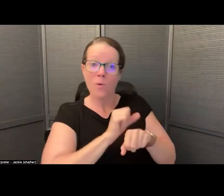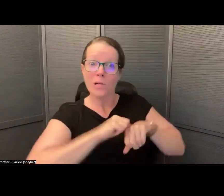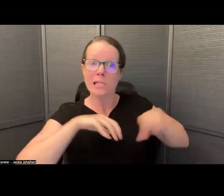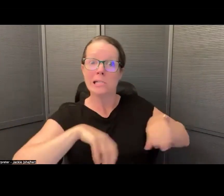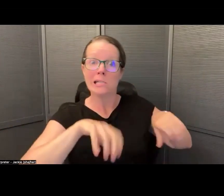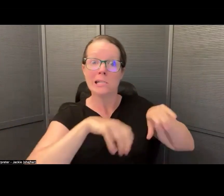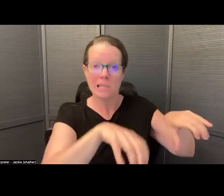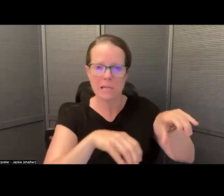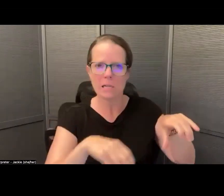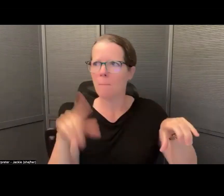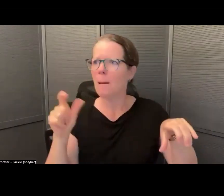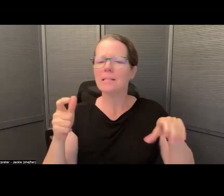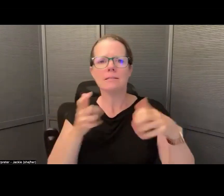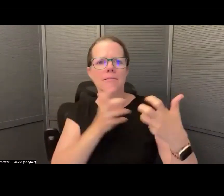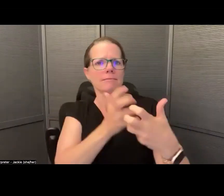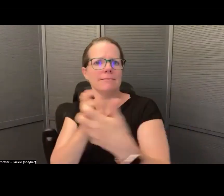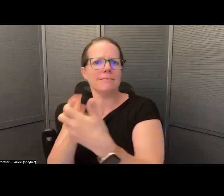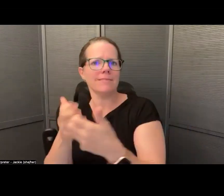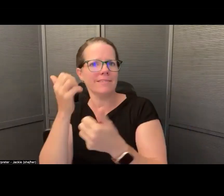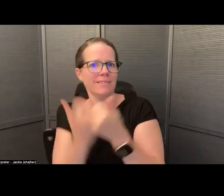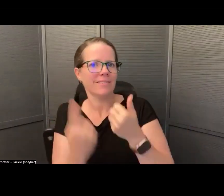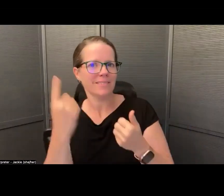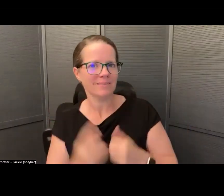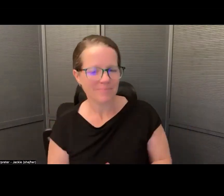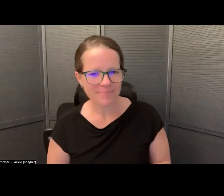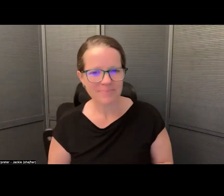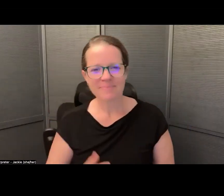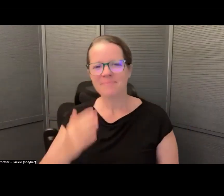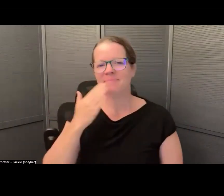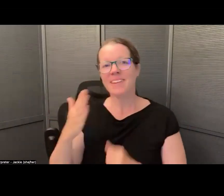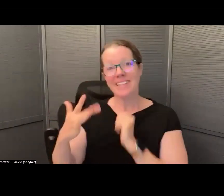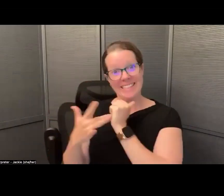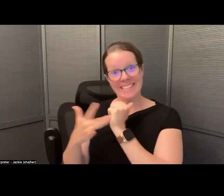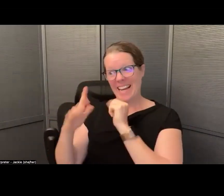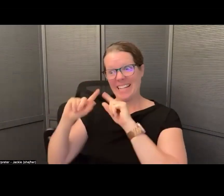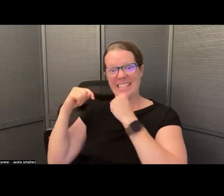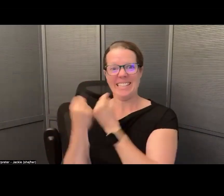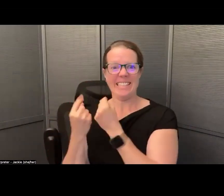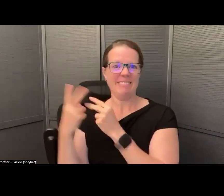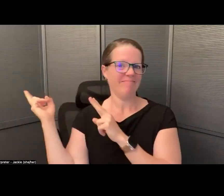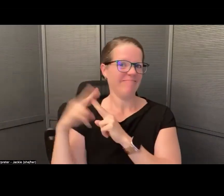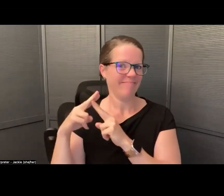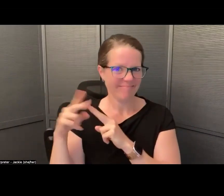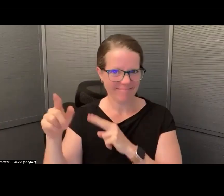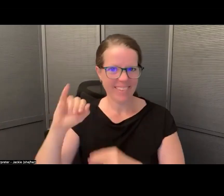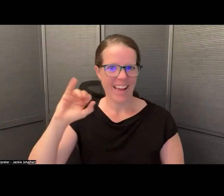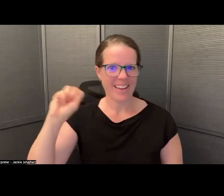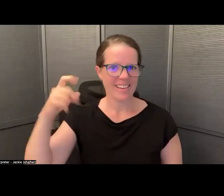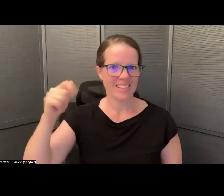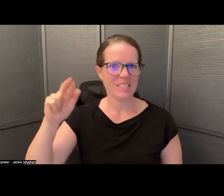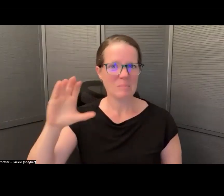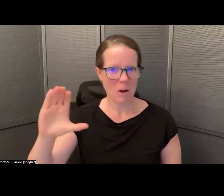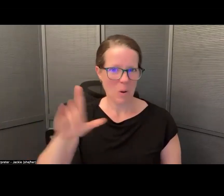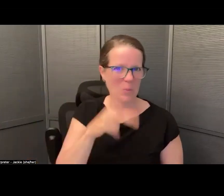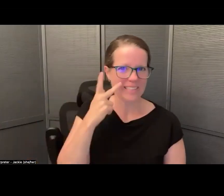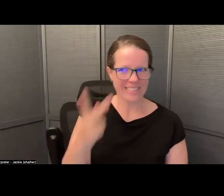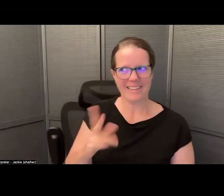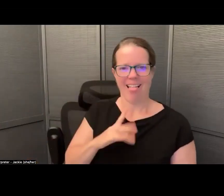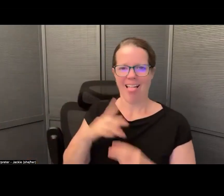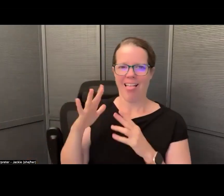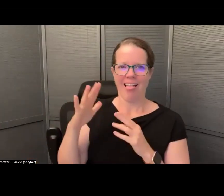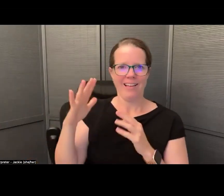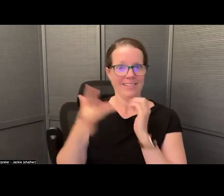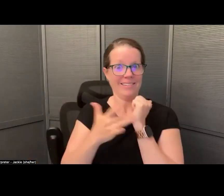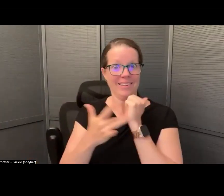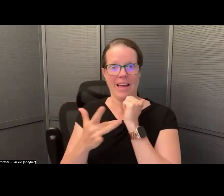Marsha Ellison and the iSPARC Technical Assistance Team for their excellent work at iSPARC, which will be highlighted today.